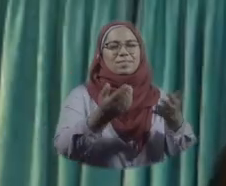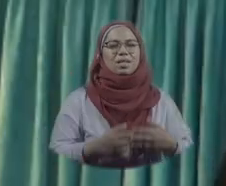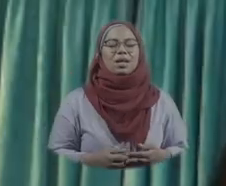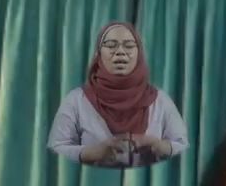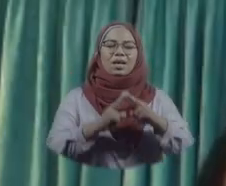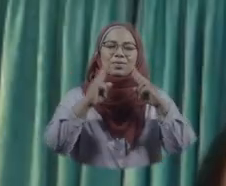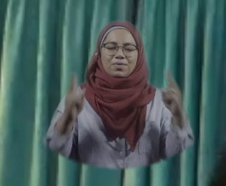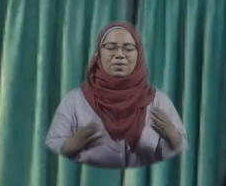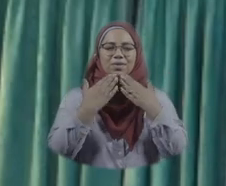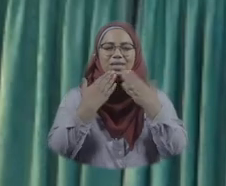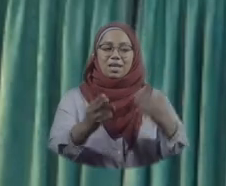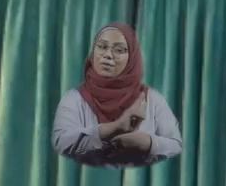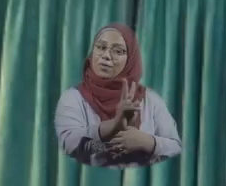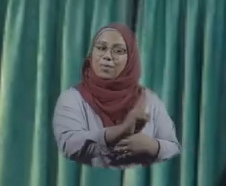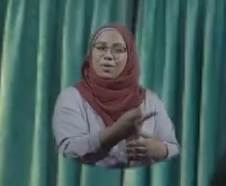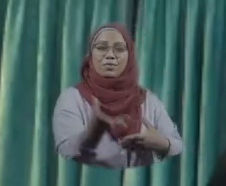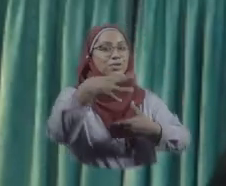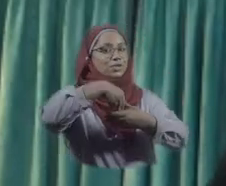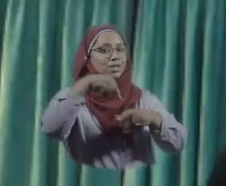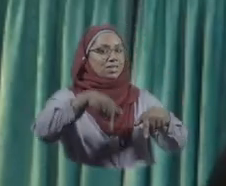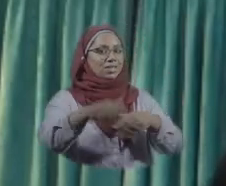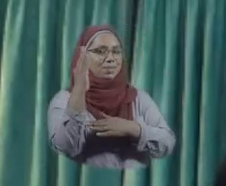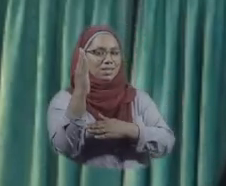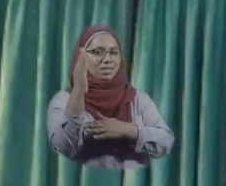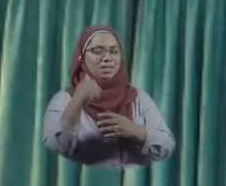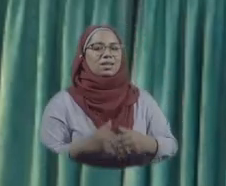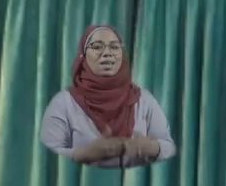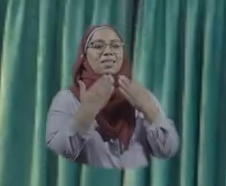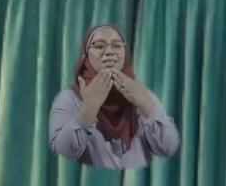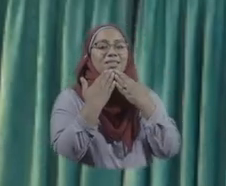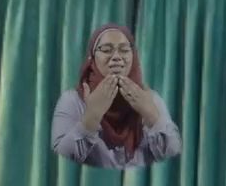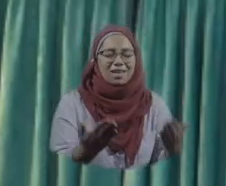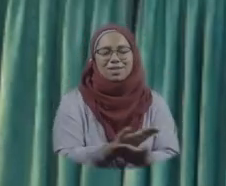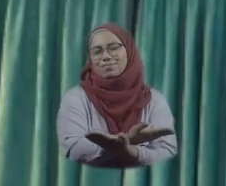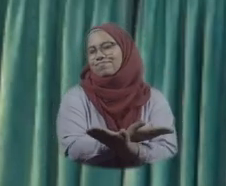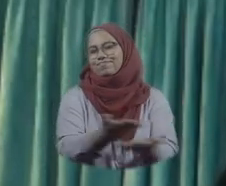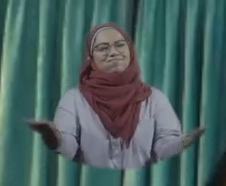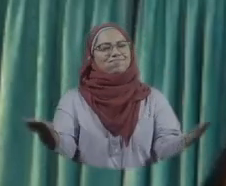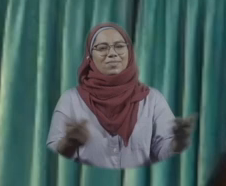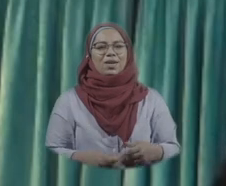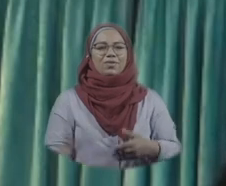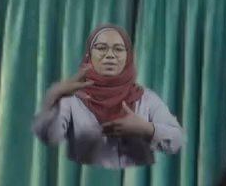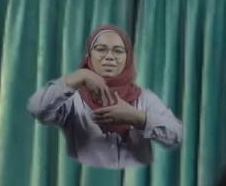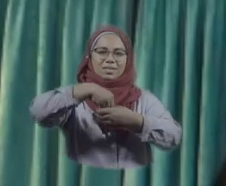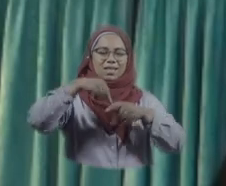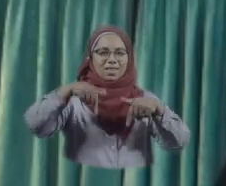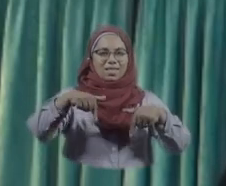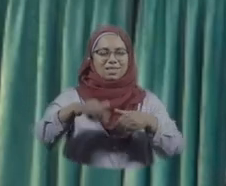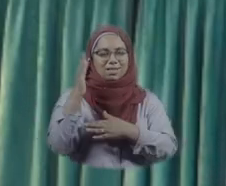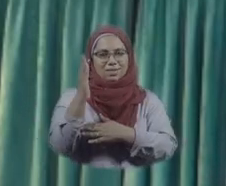I want to thank you both for joining us this episode and thank you audience for engaging with us.